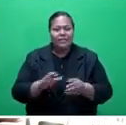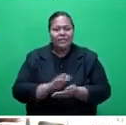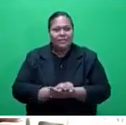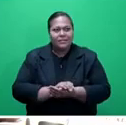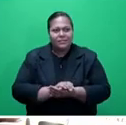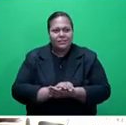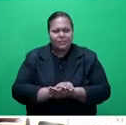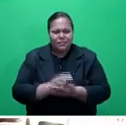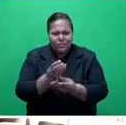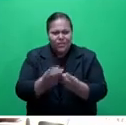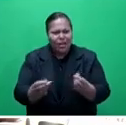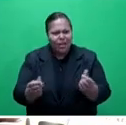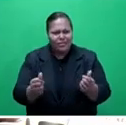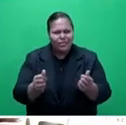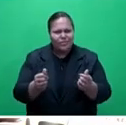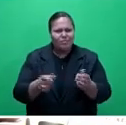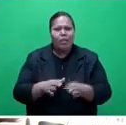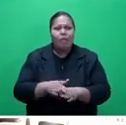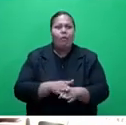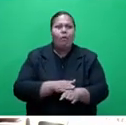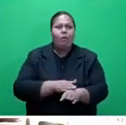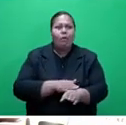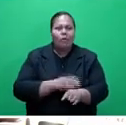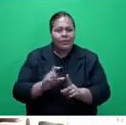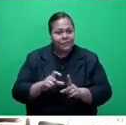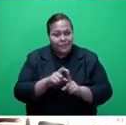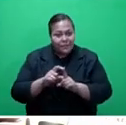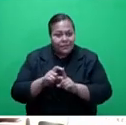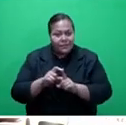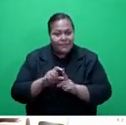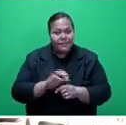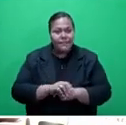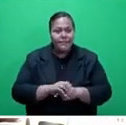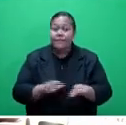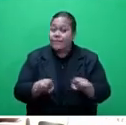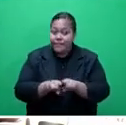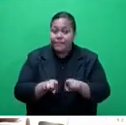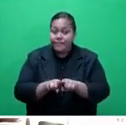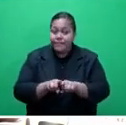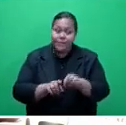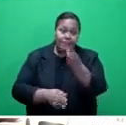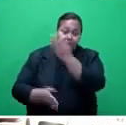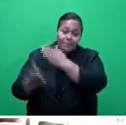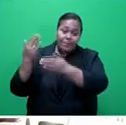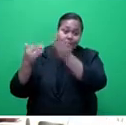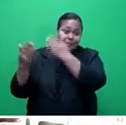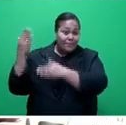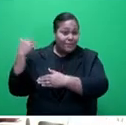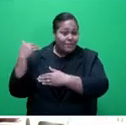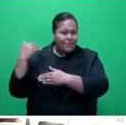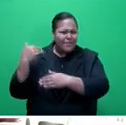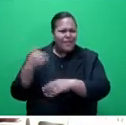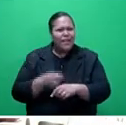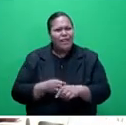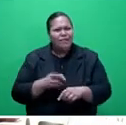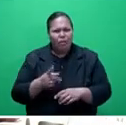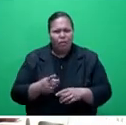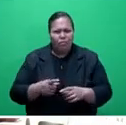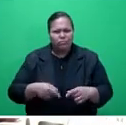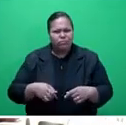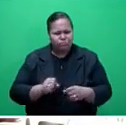long and difficult. Just as our forefathers battled measles and Spanish